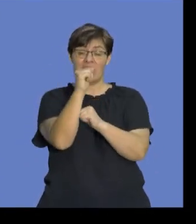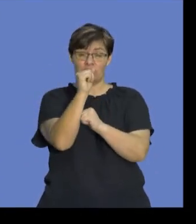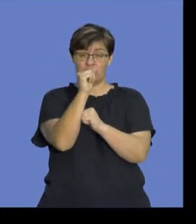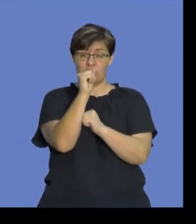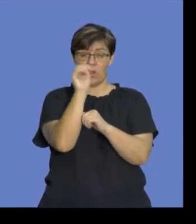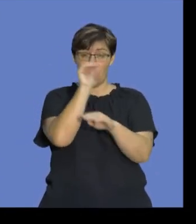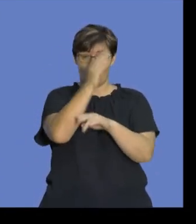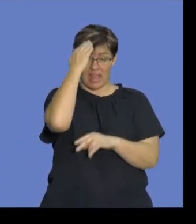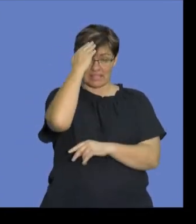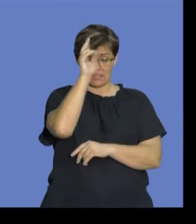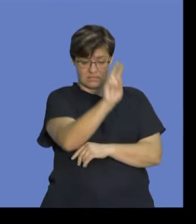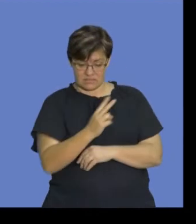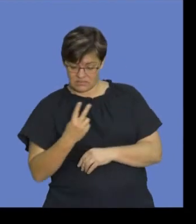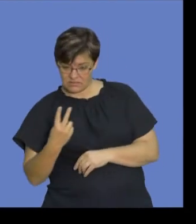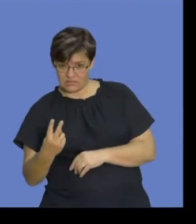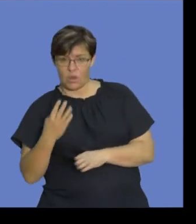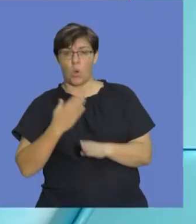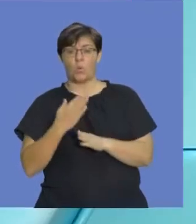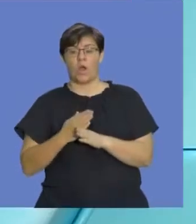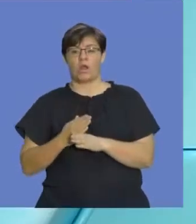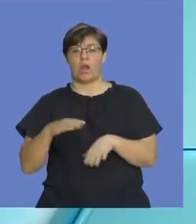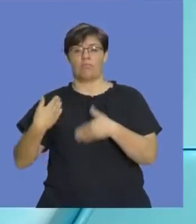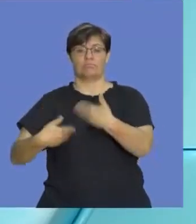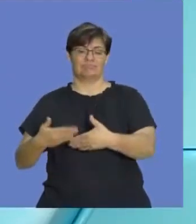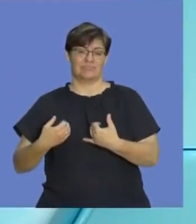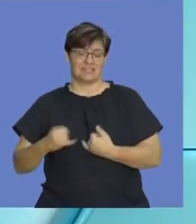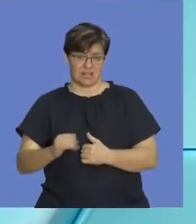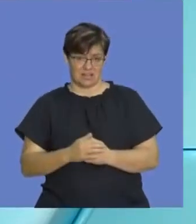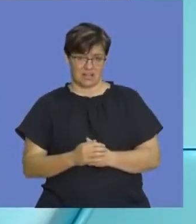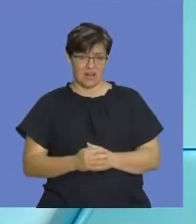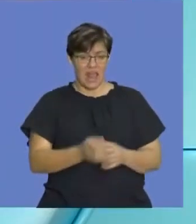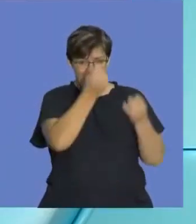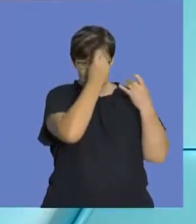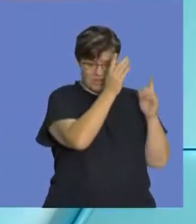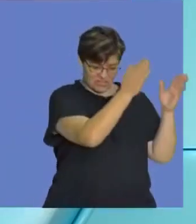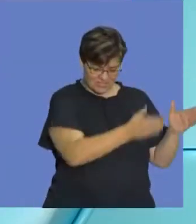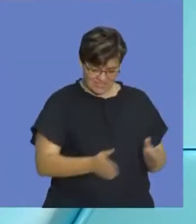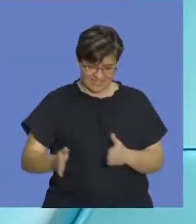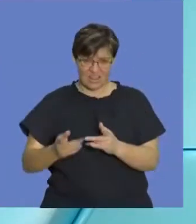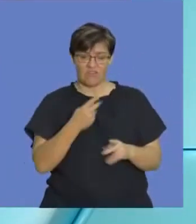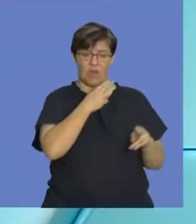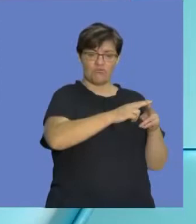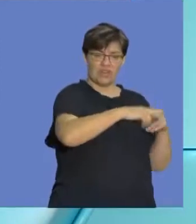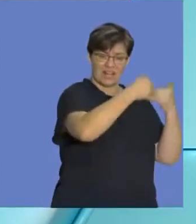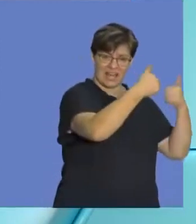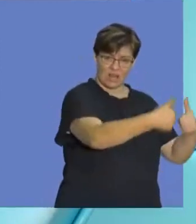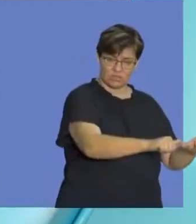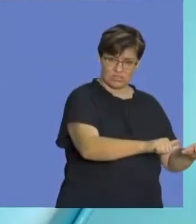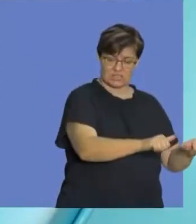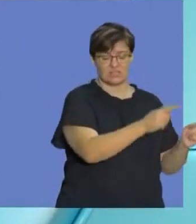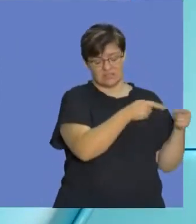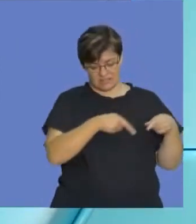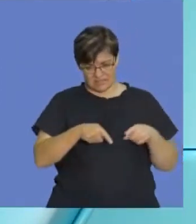into your work in progress. So look at the flow of information from the rental account to the